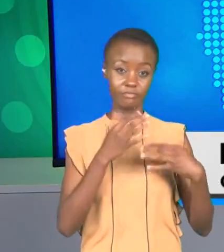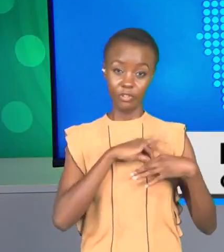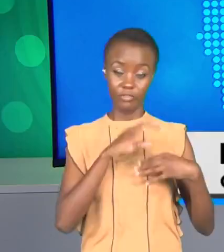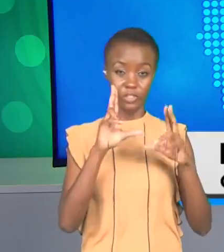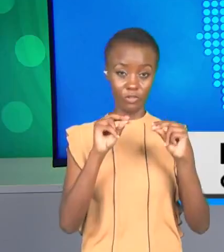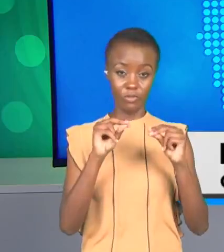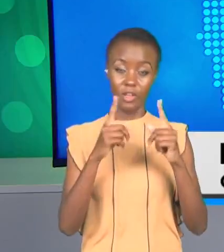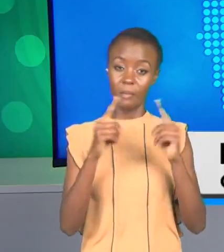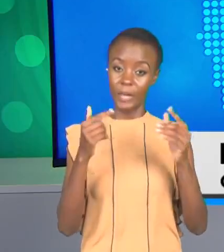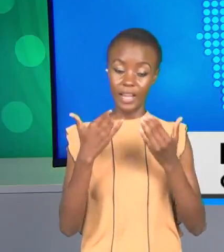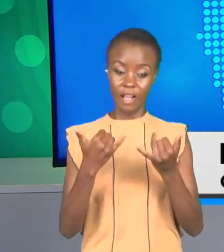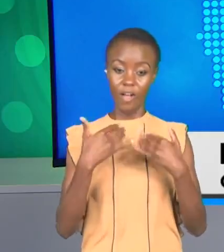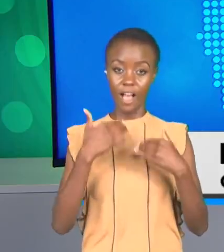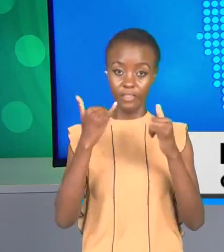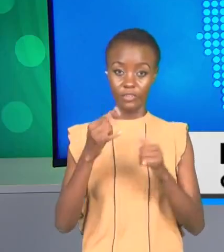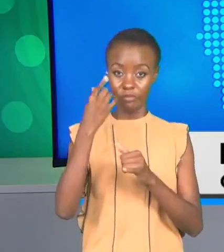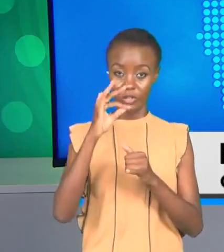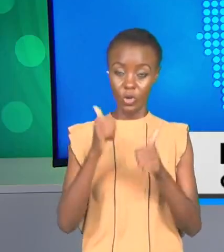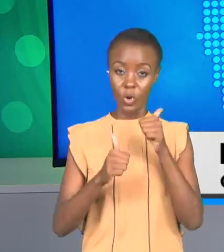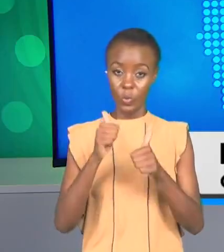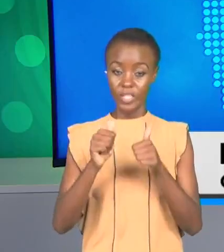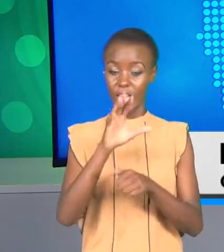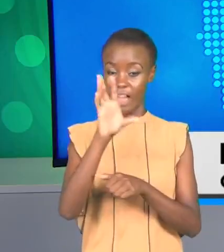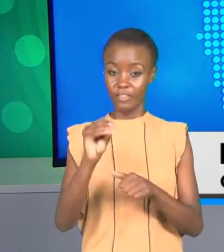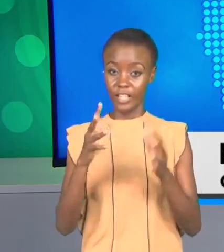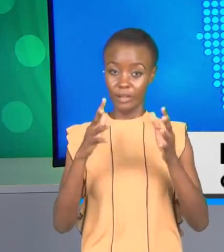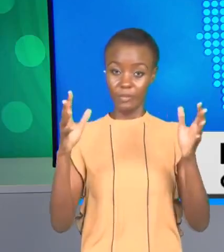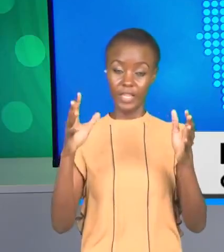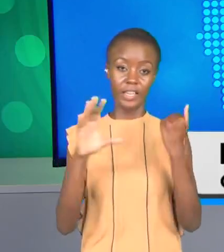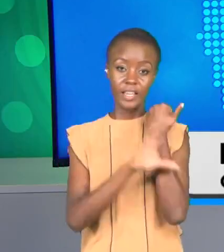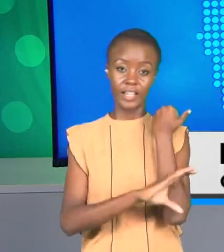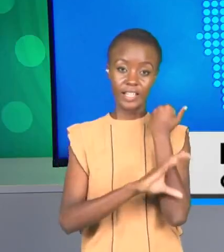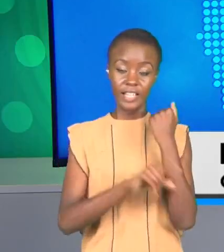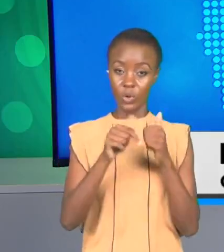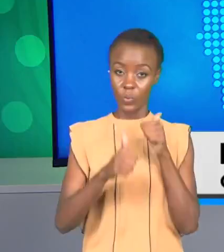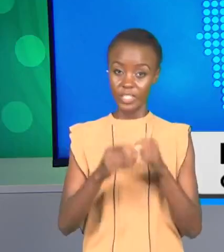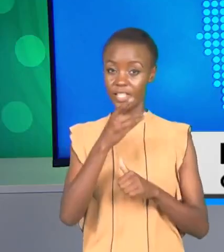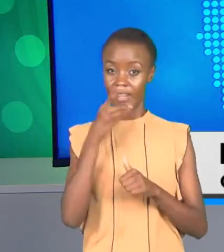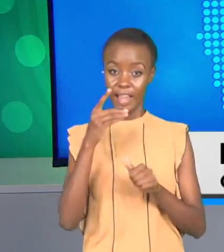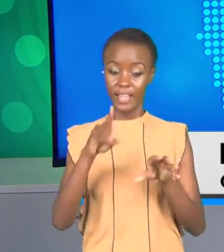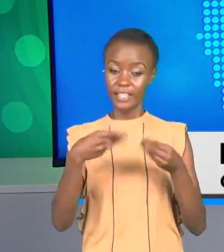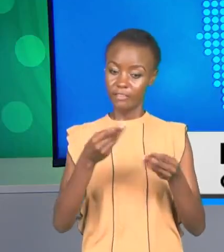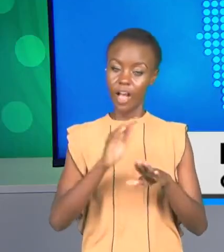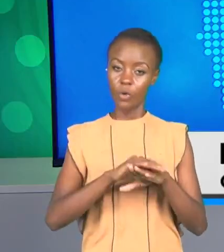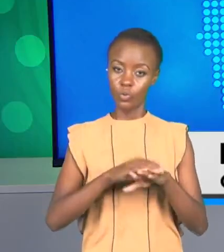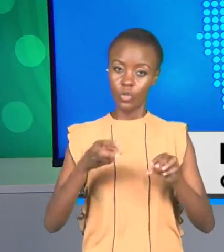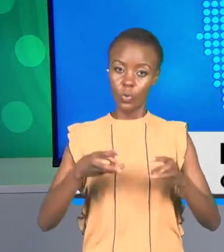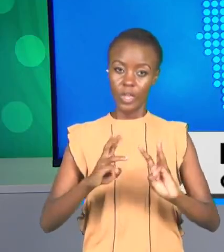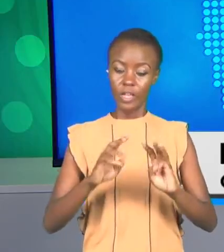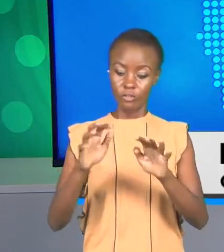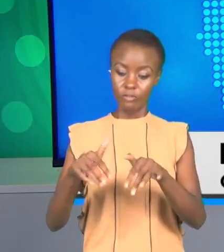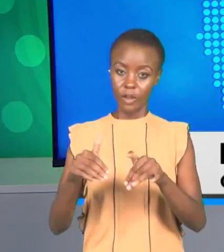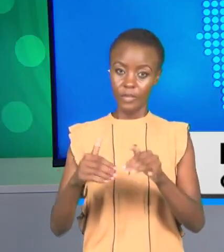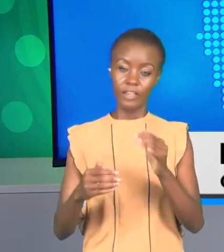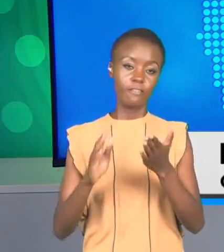improving. Around 80% of Algeria, Africa's largest country, is arid or semi-arid, providing an ideal terrain for farming